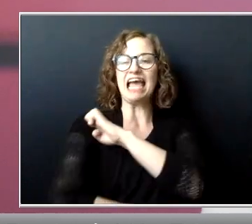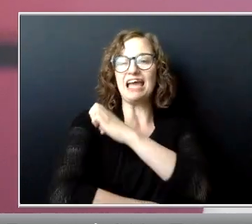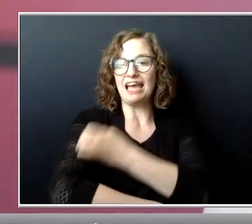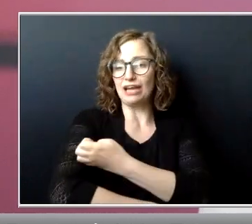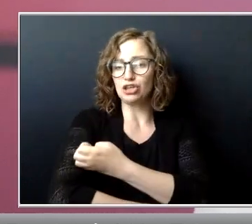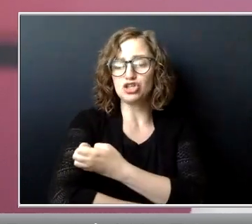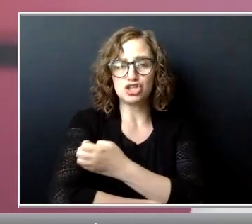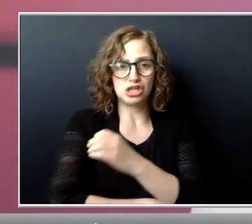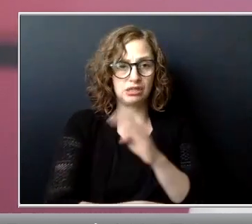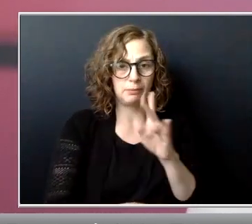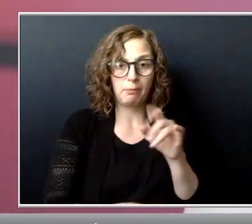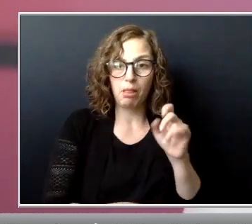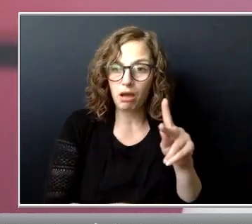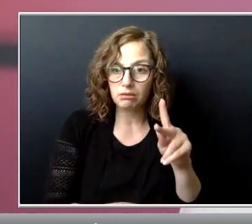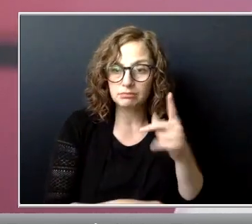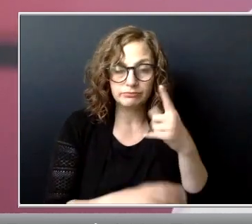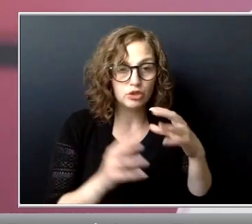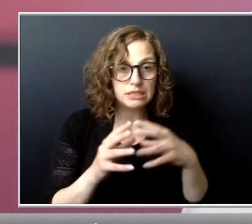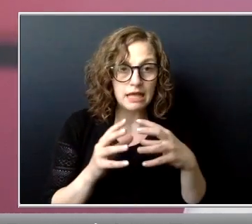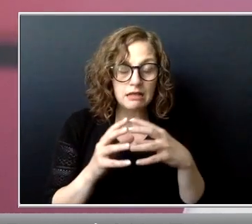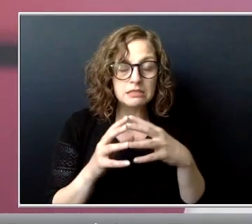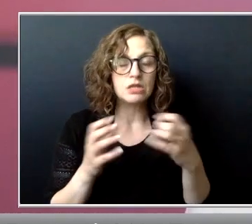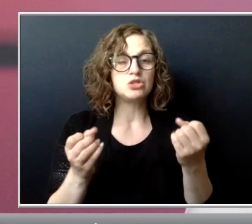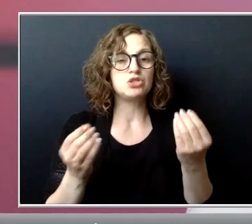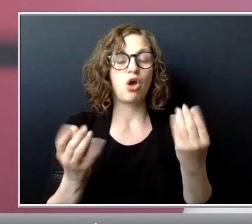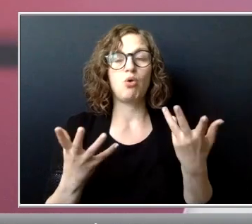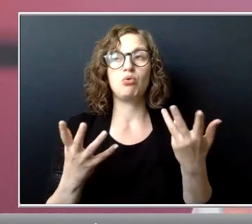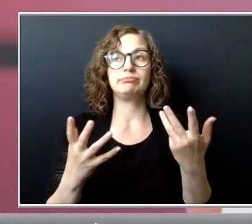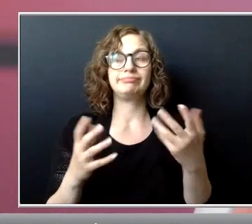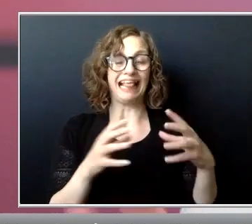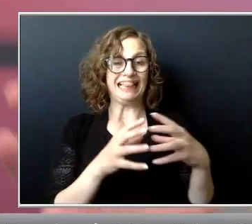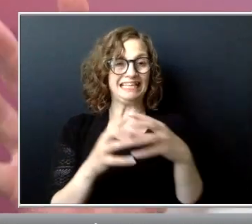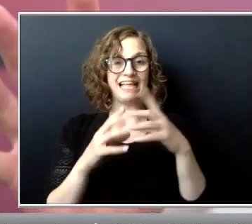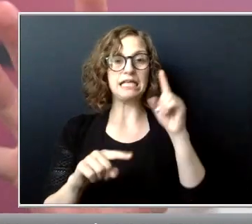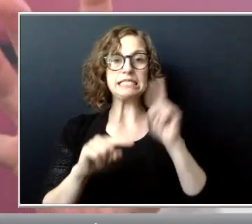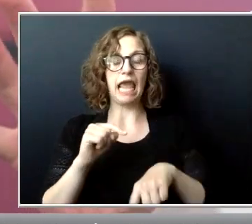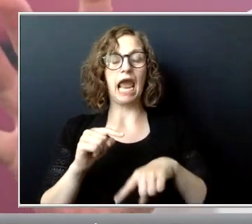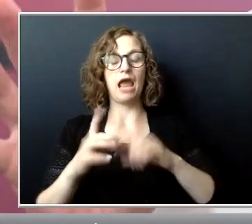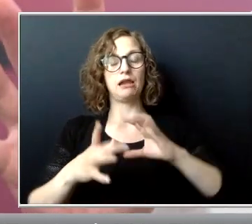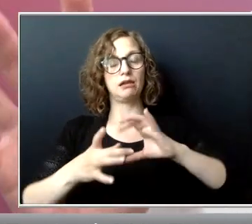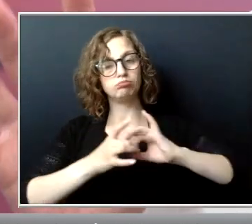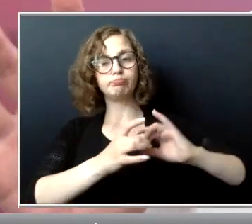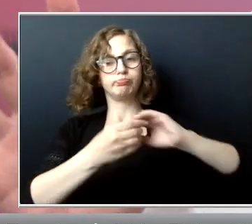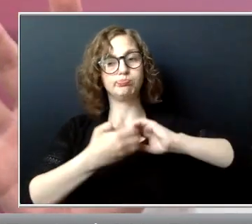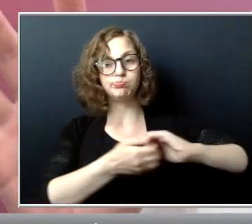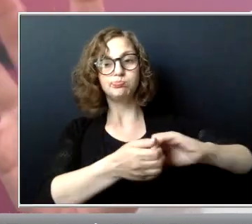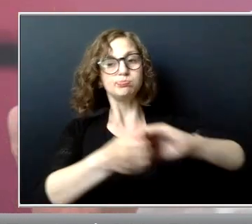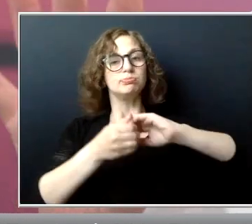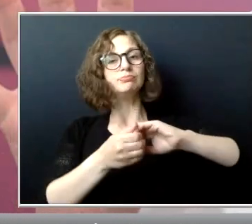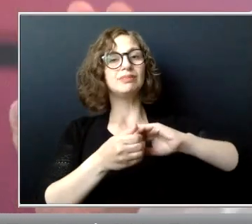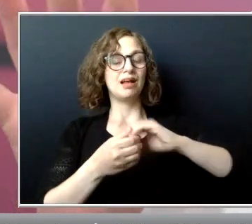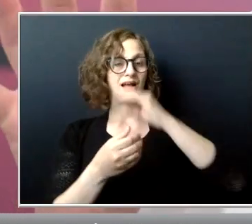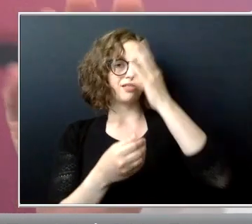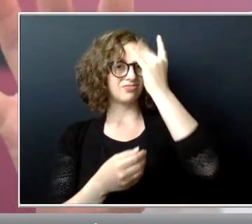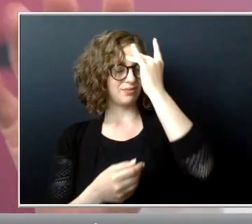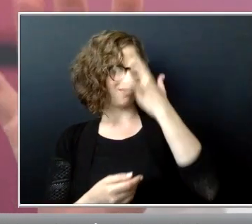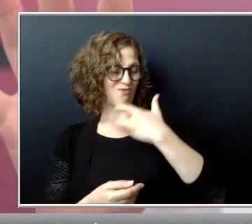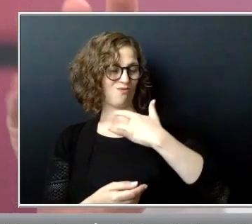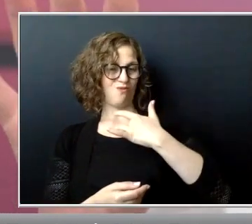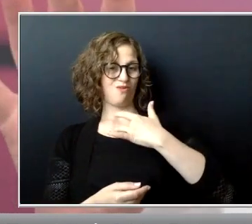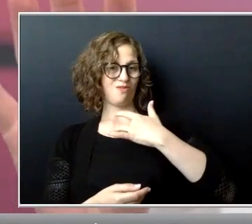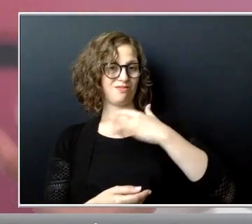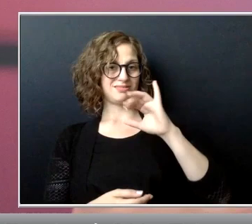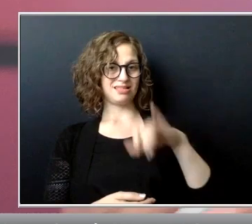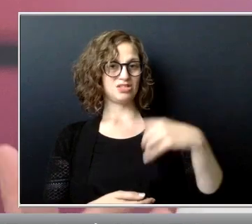cellular level, there's disarray, there's disorganization between the two cells. And again, if you think about the heart, it's the one organ in our body that is constantly